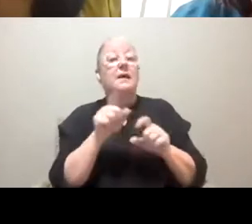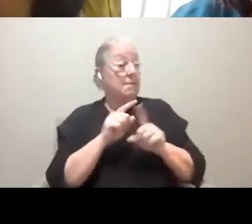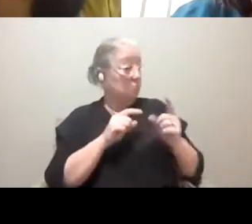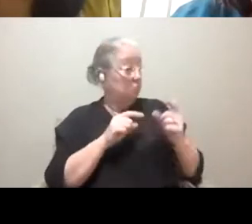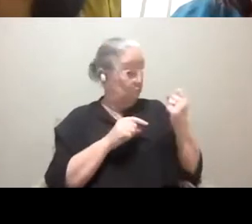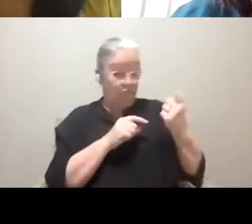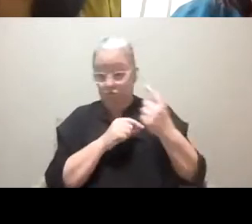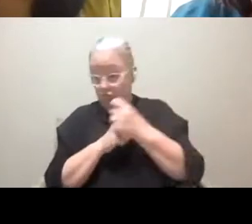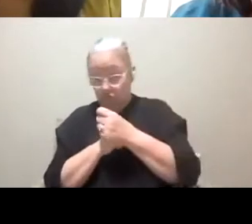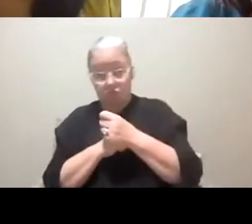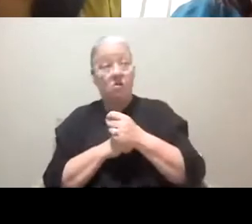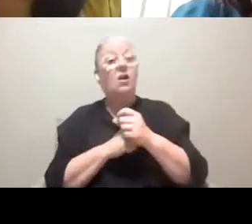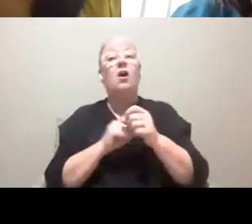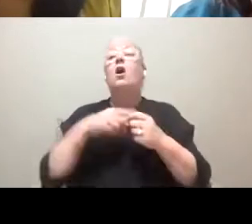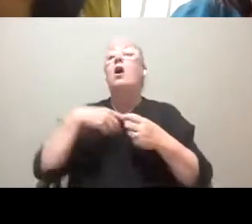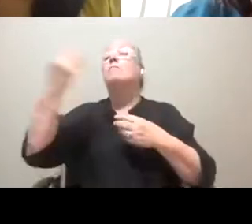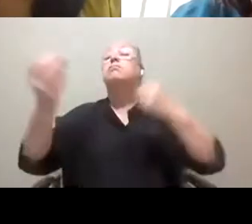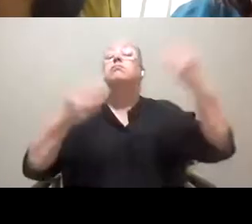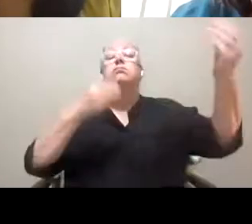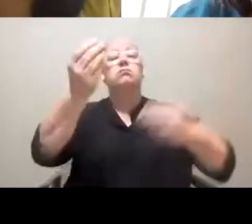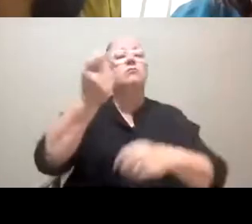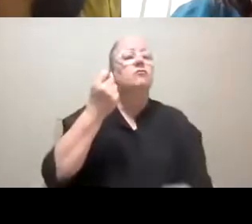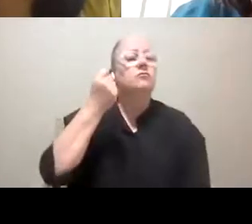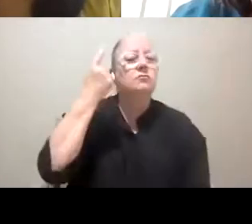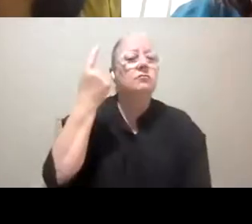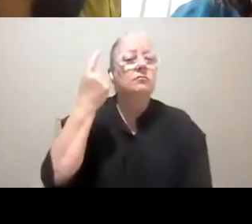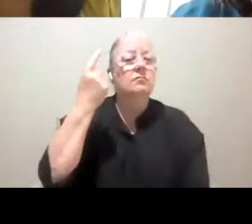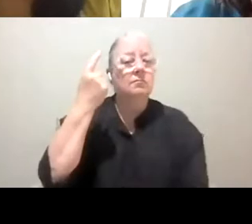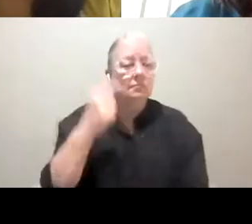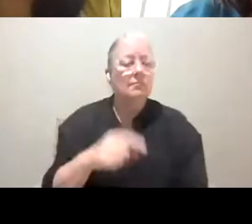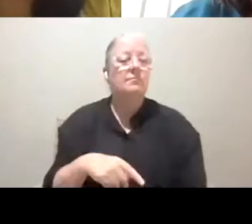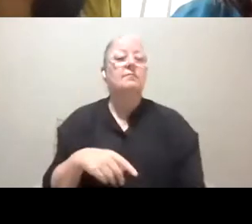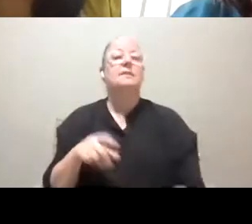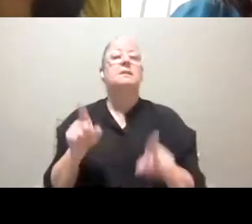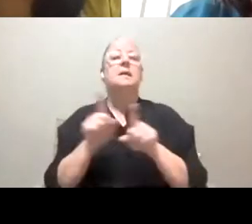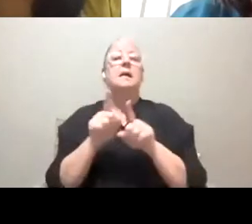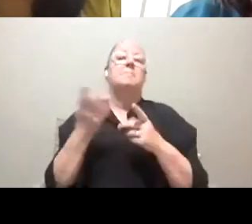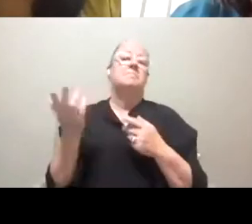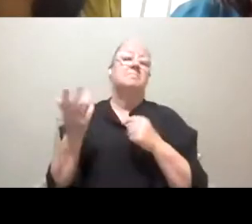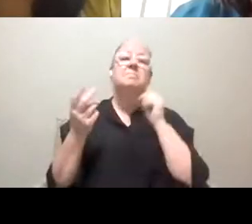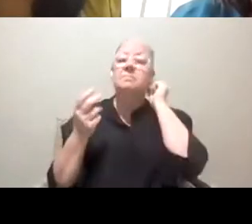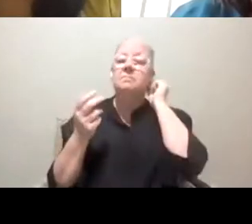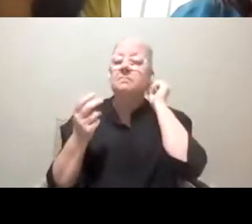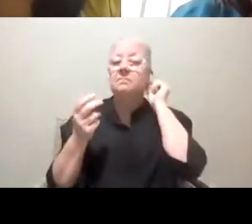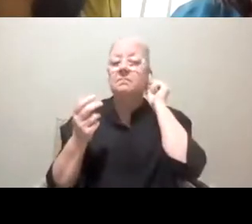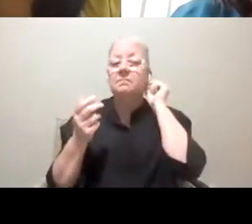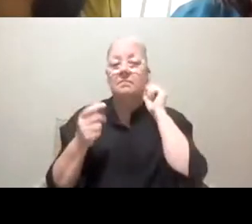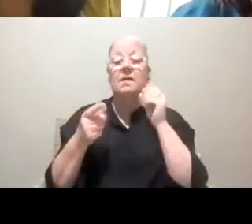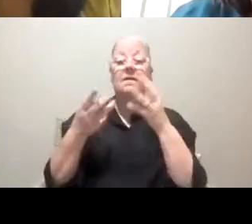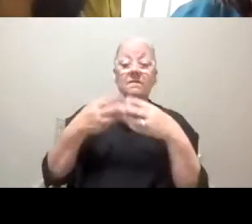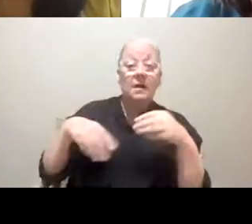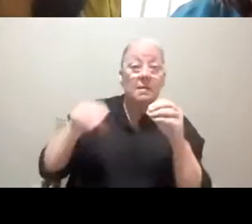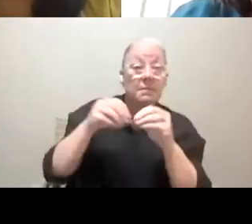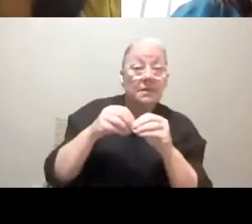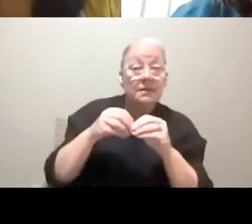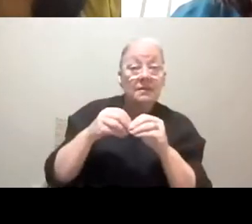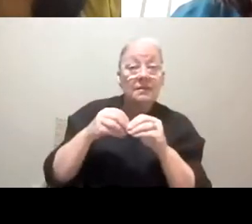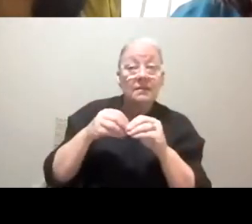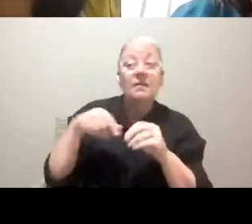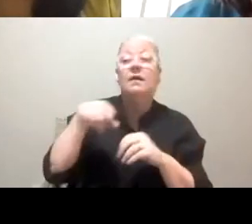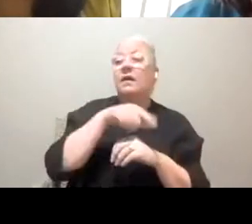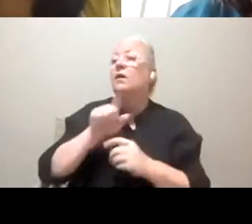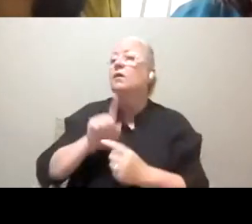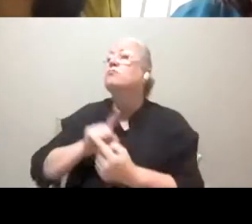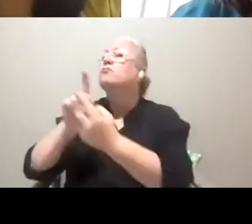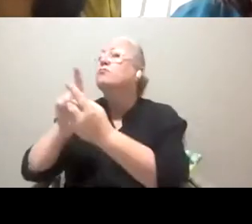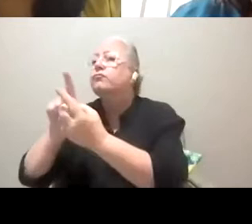find that they are always with them in touch. So when they reach out to them, they give them such information on safeguarding and